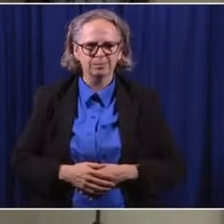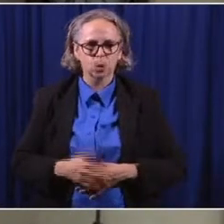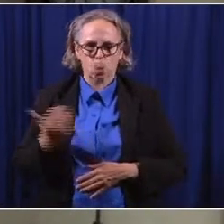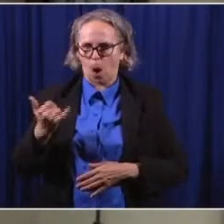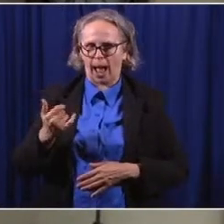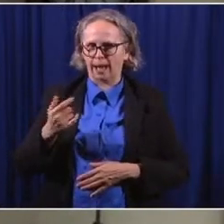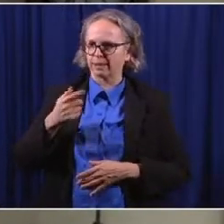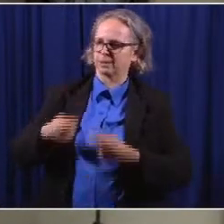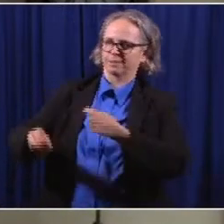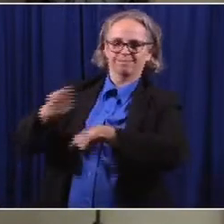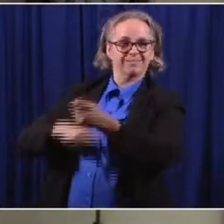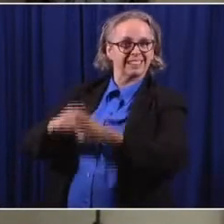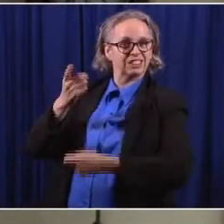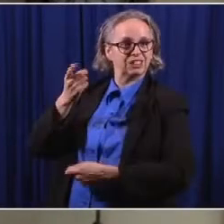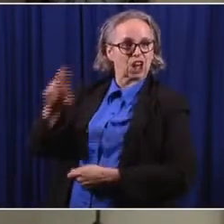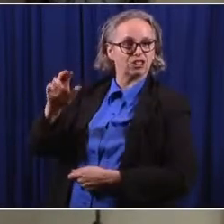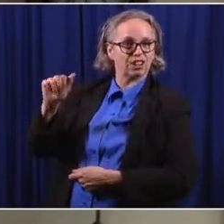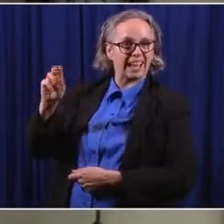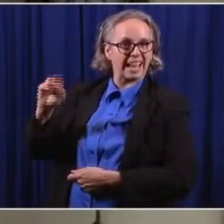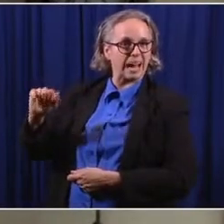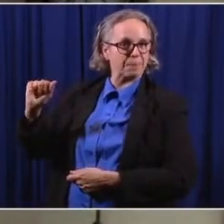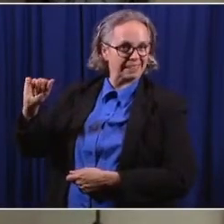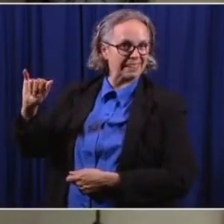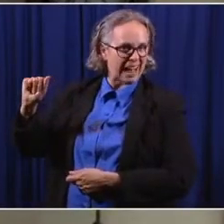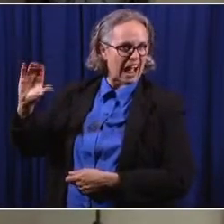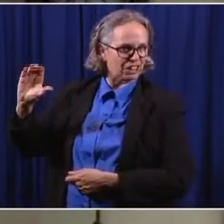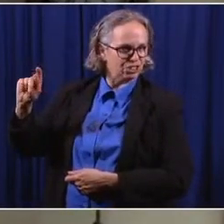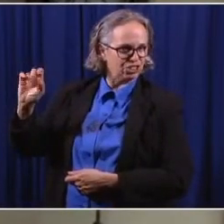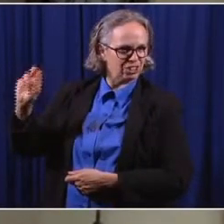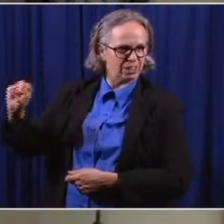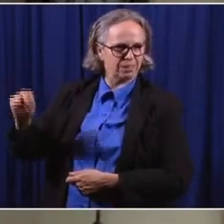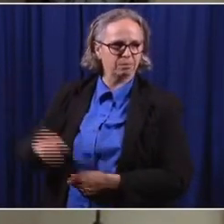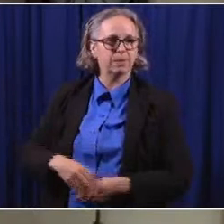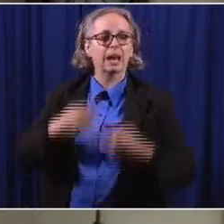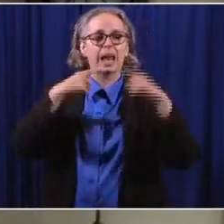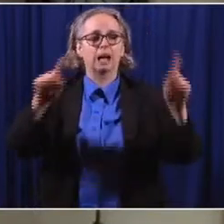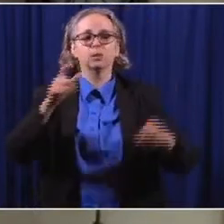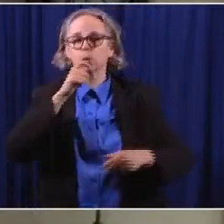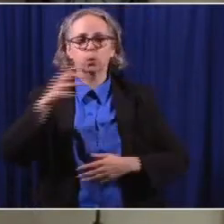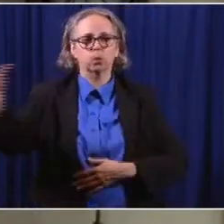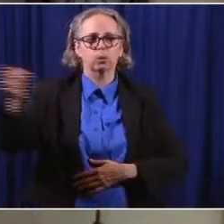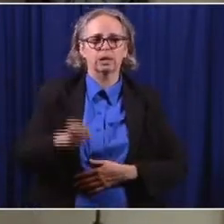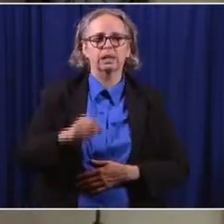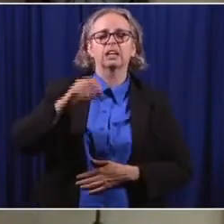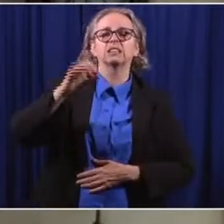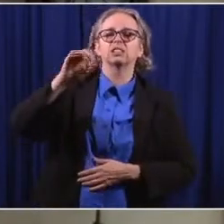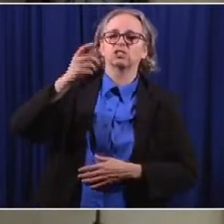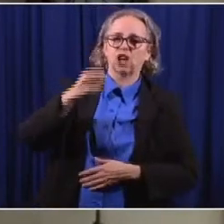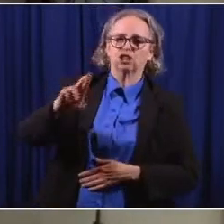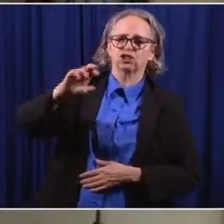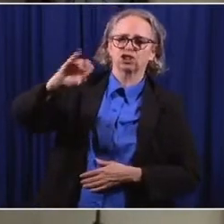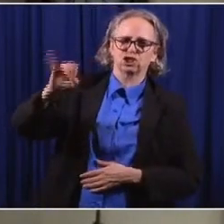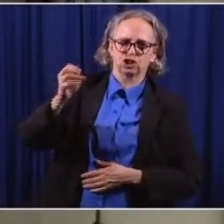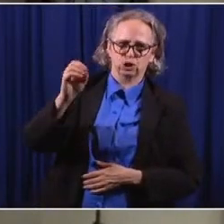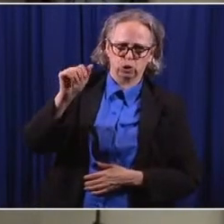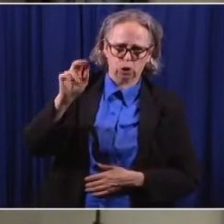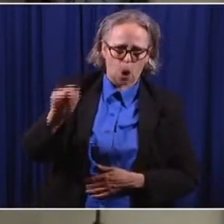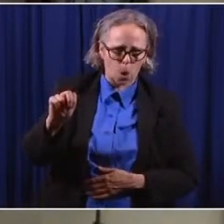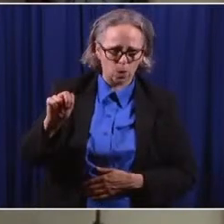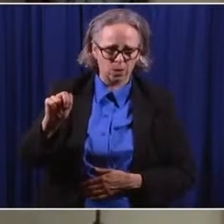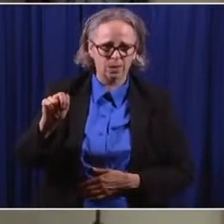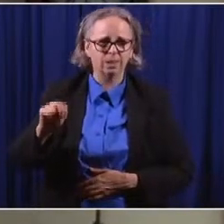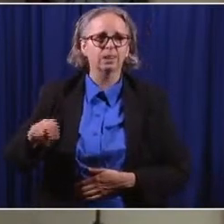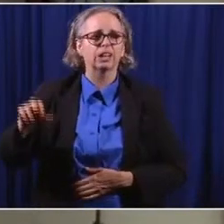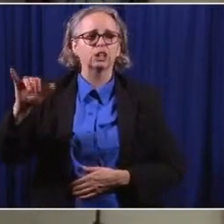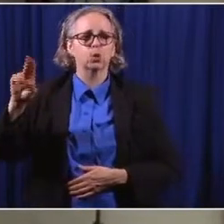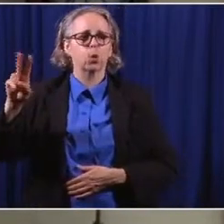And today I'm announcing that Dr. Joan Duvey has agreed to serve as the director of the Ohio Department of